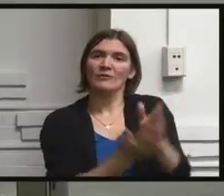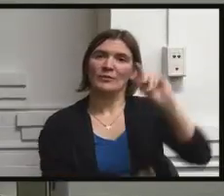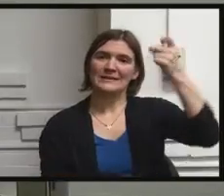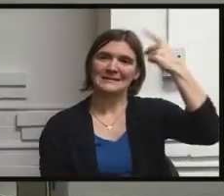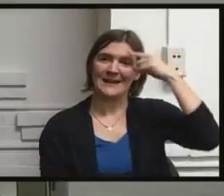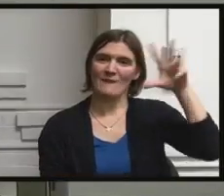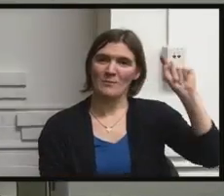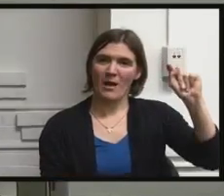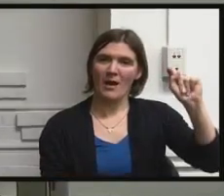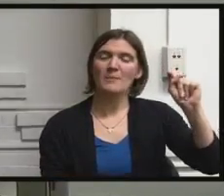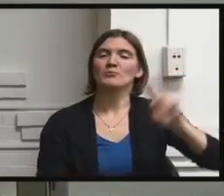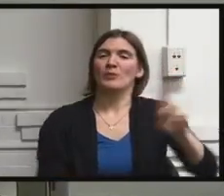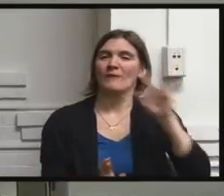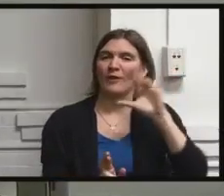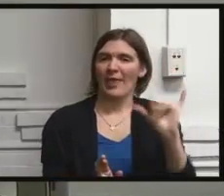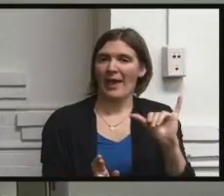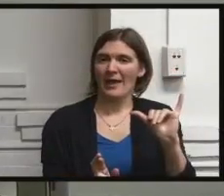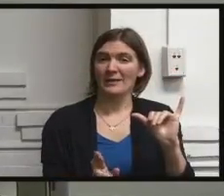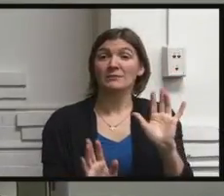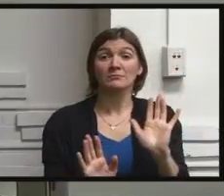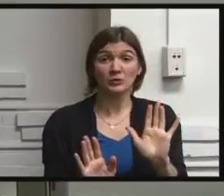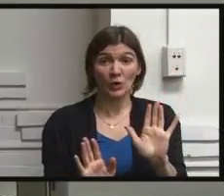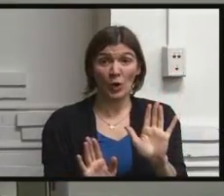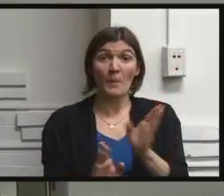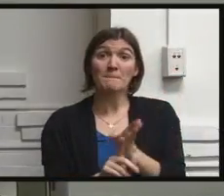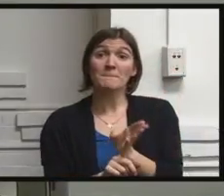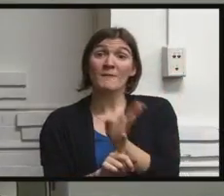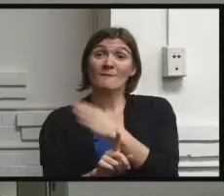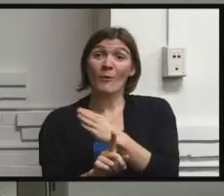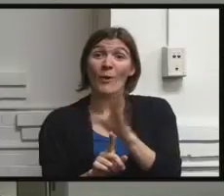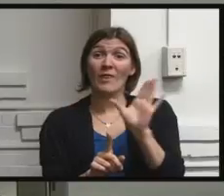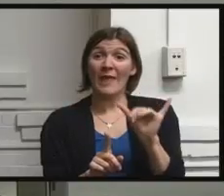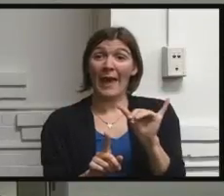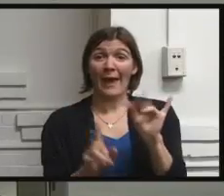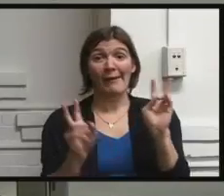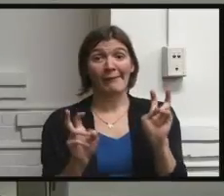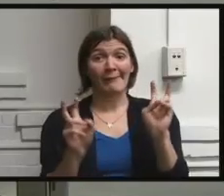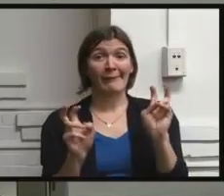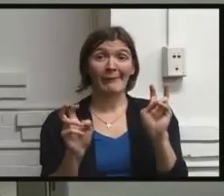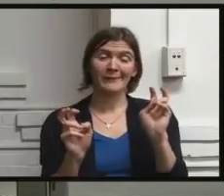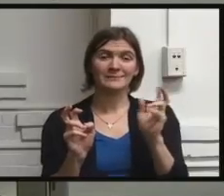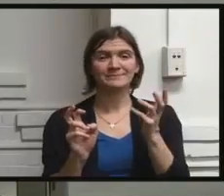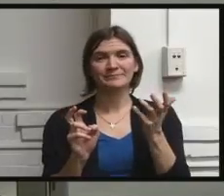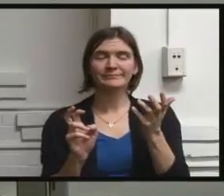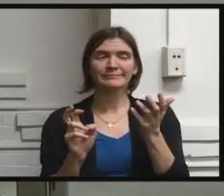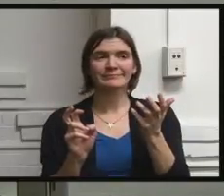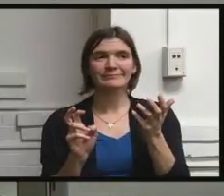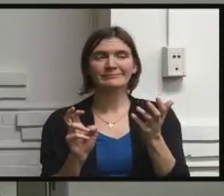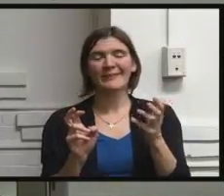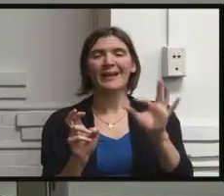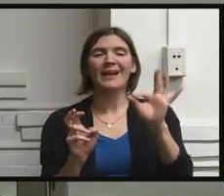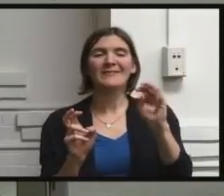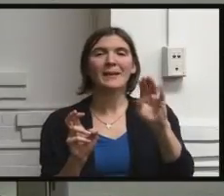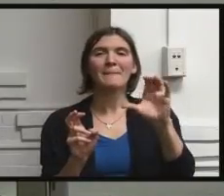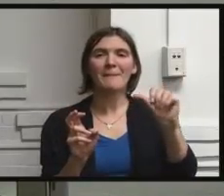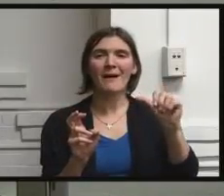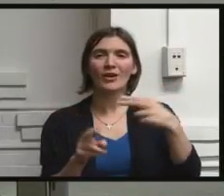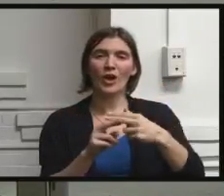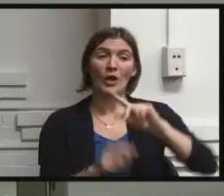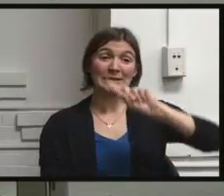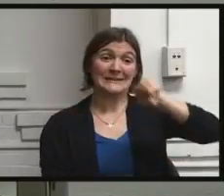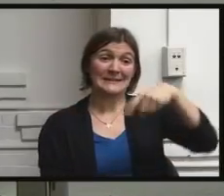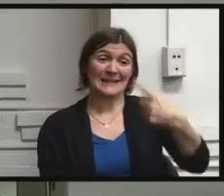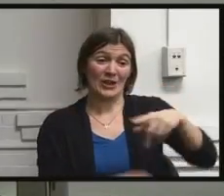state. Prior to this so-called standalone, or in FEMA terminology, single